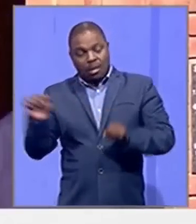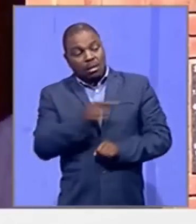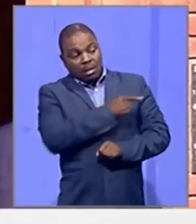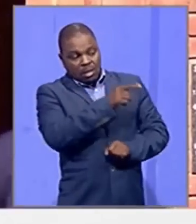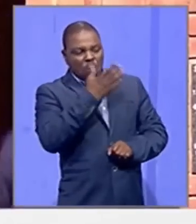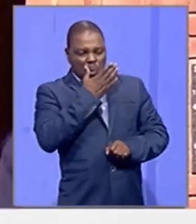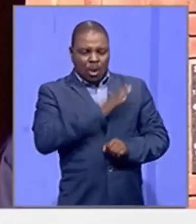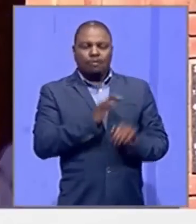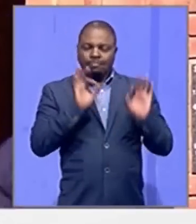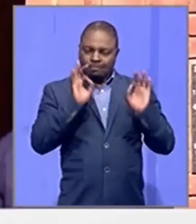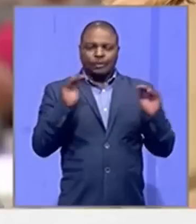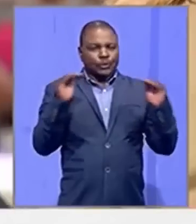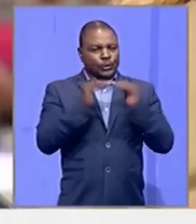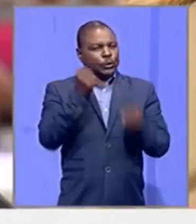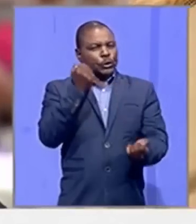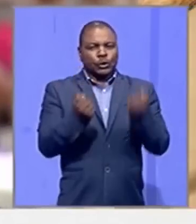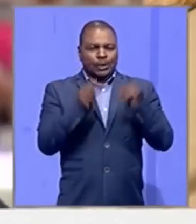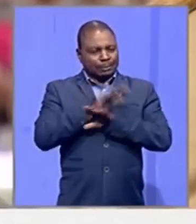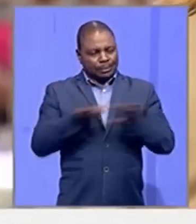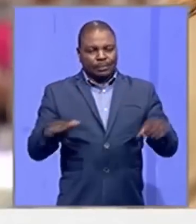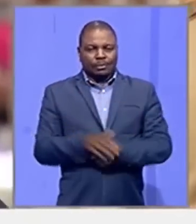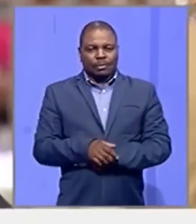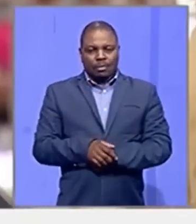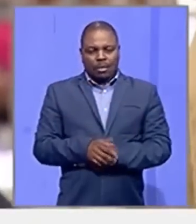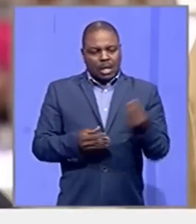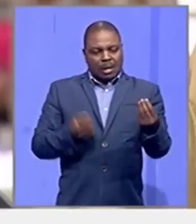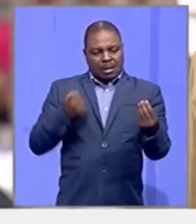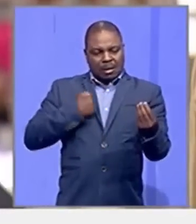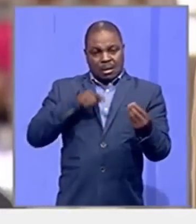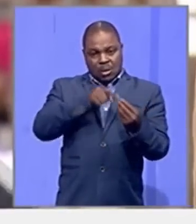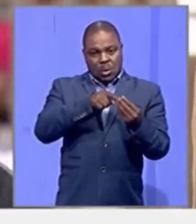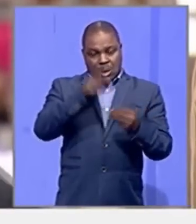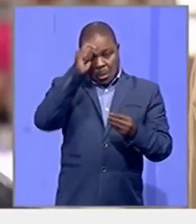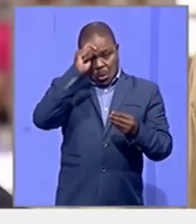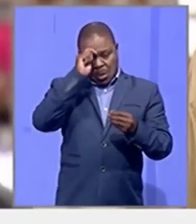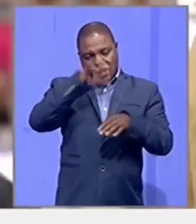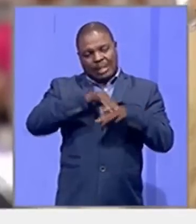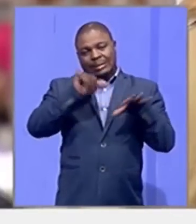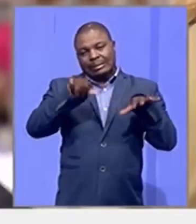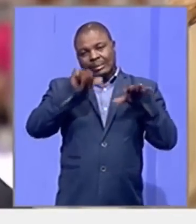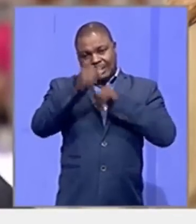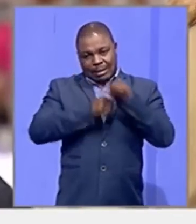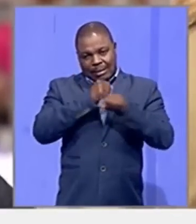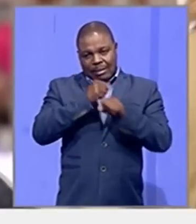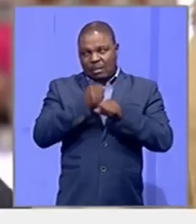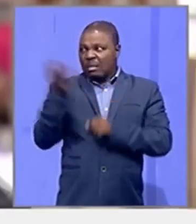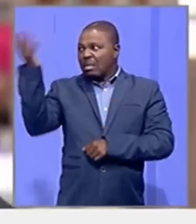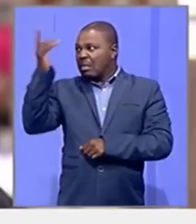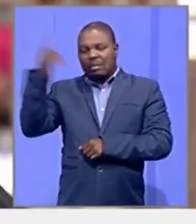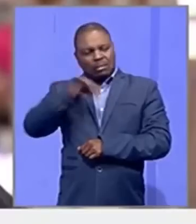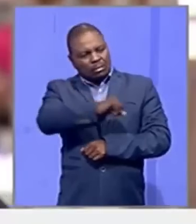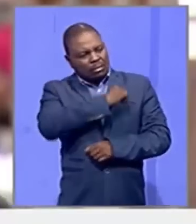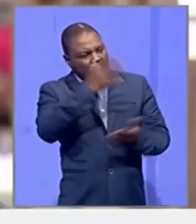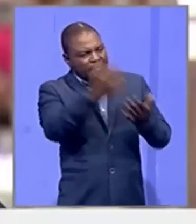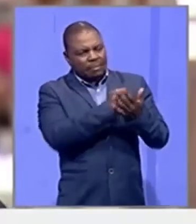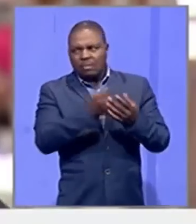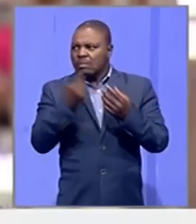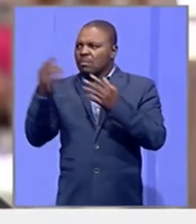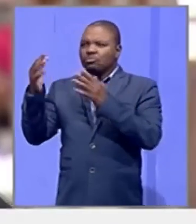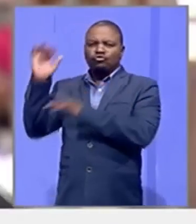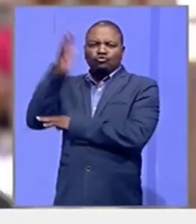o diragadiwe. Ngwana ke wa moshimane o 16 years o bile a tsawa ke motho o re sa moitseng a ba tsaya a ba isa go sekgweng go ba isa ga